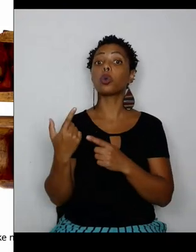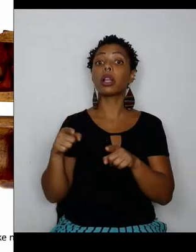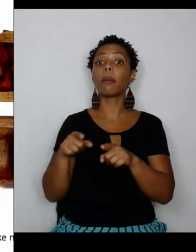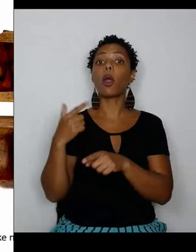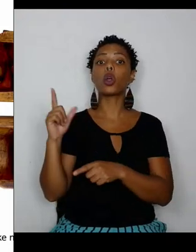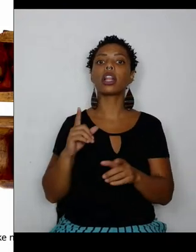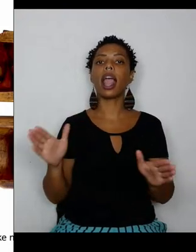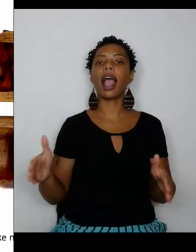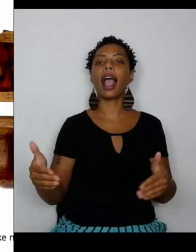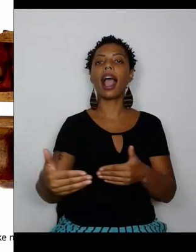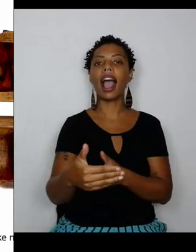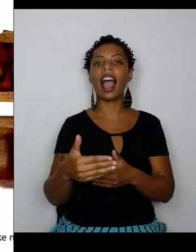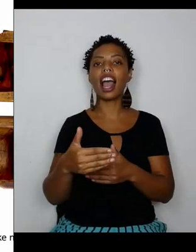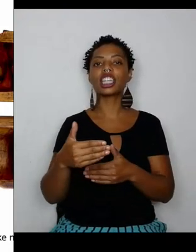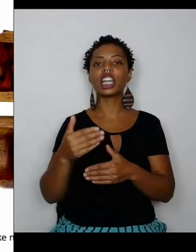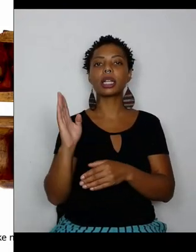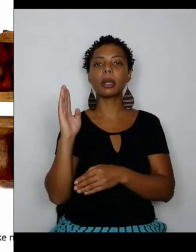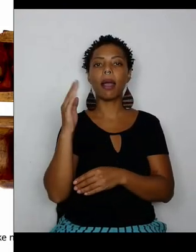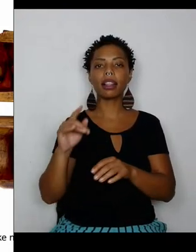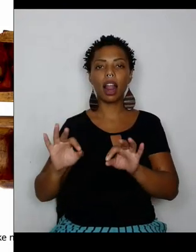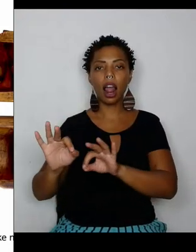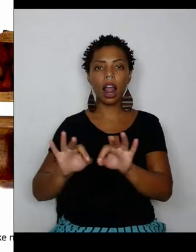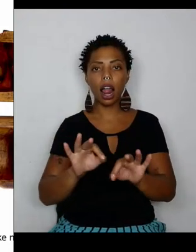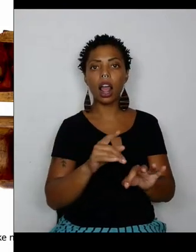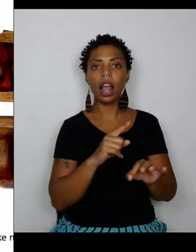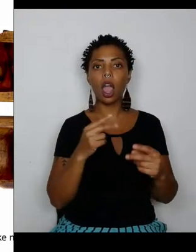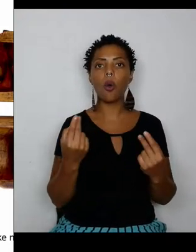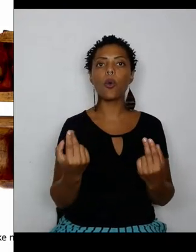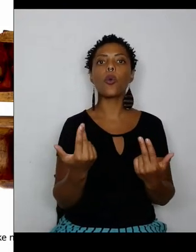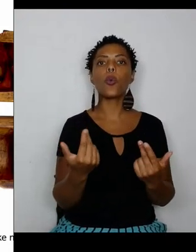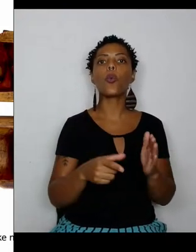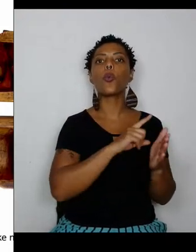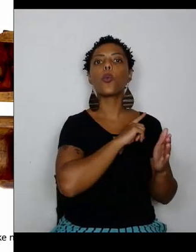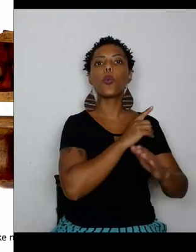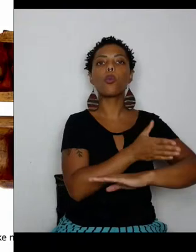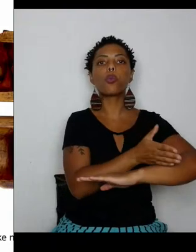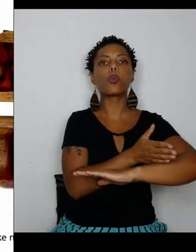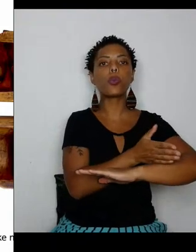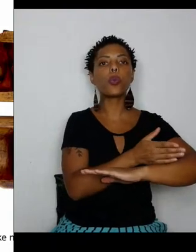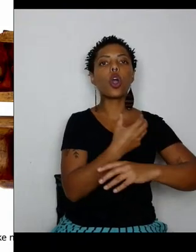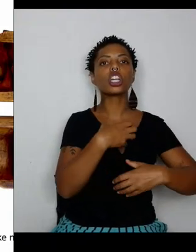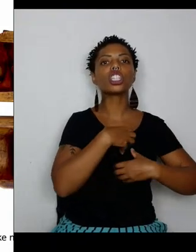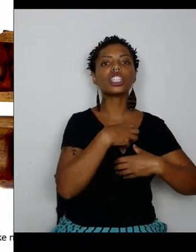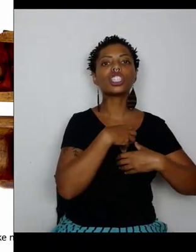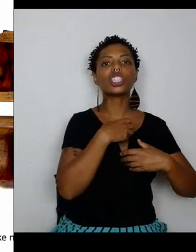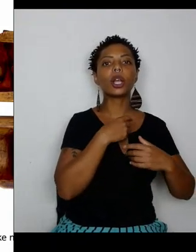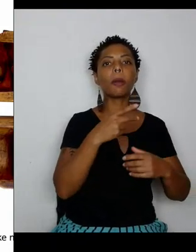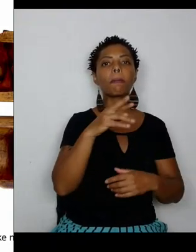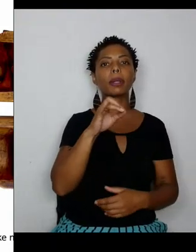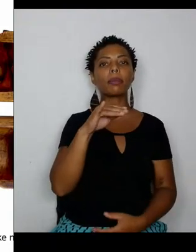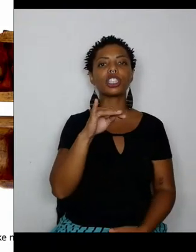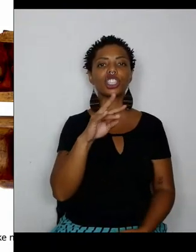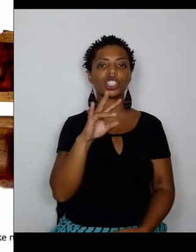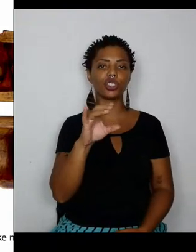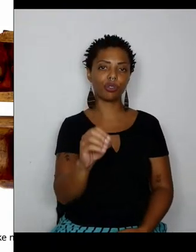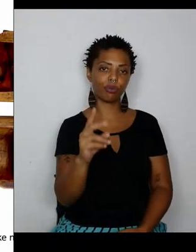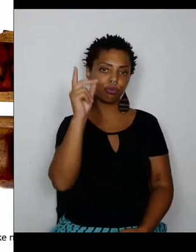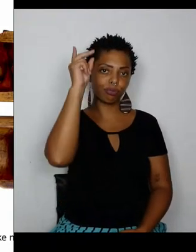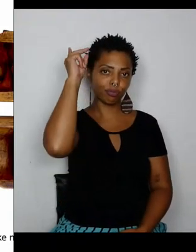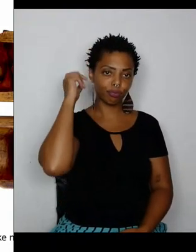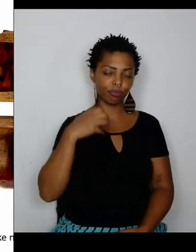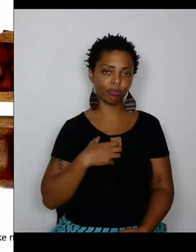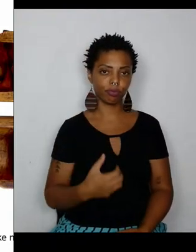general primitive conventions go against 1880s close contact with gradon vincent van gaal and